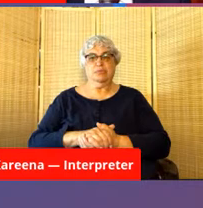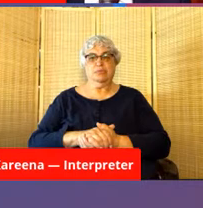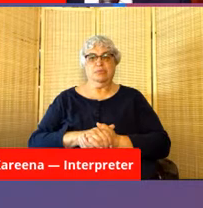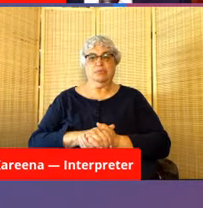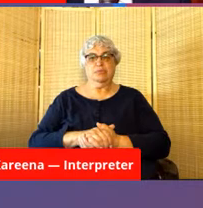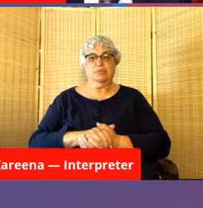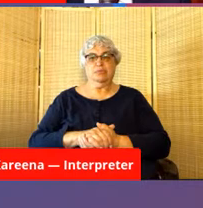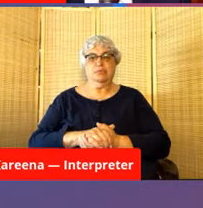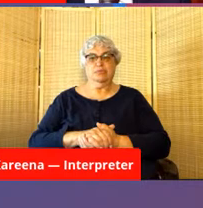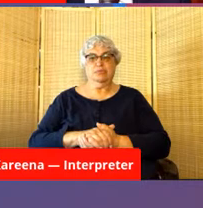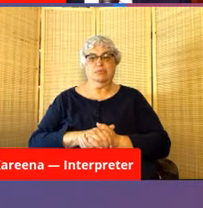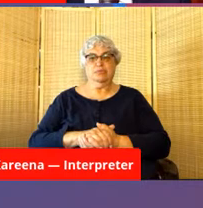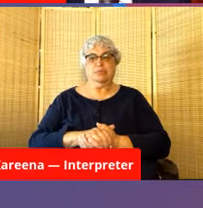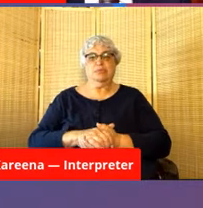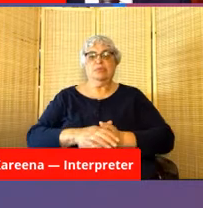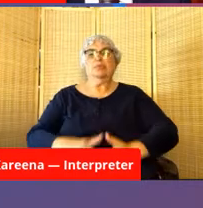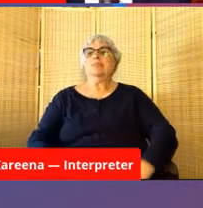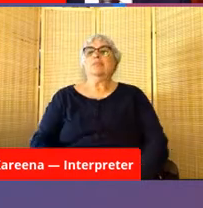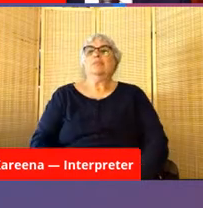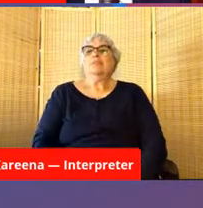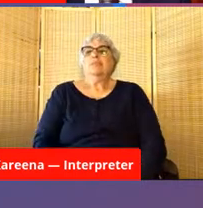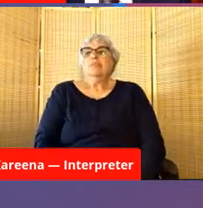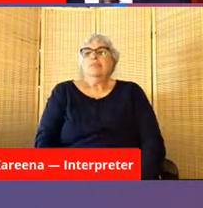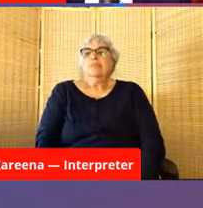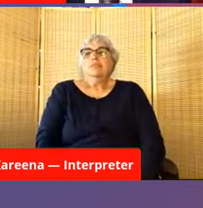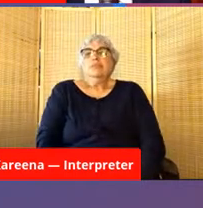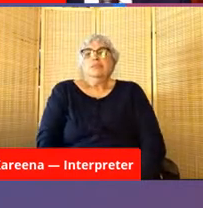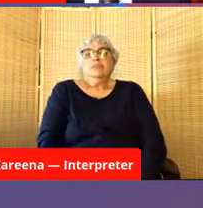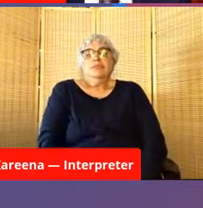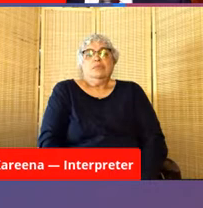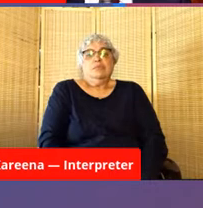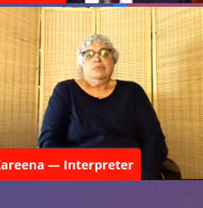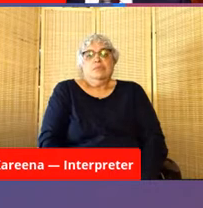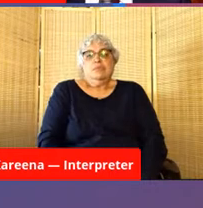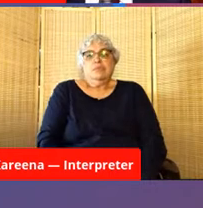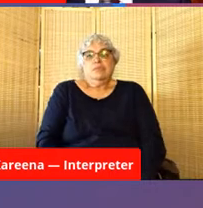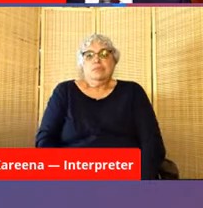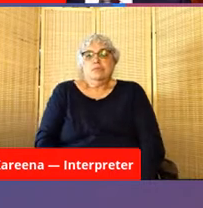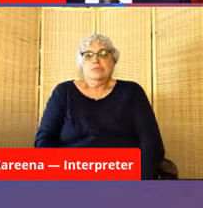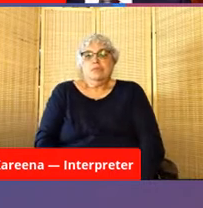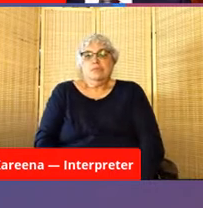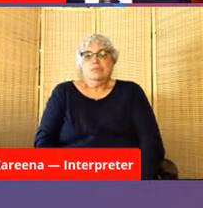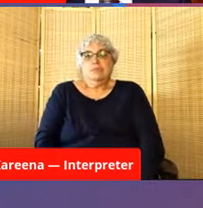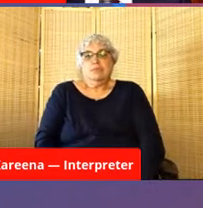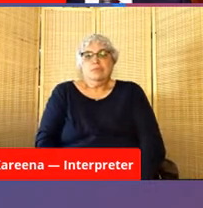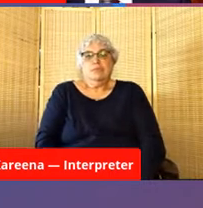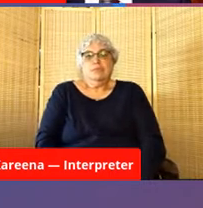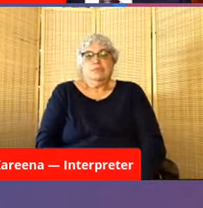Thank you.